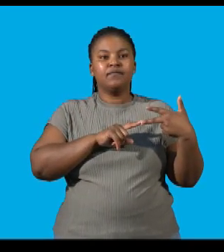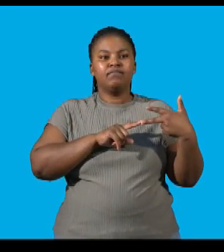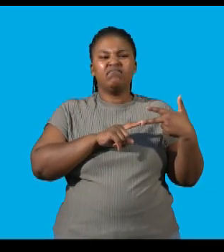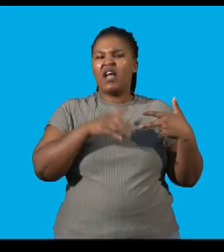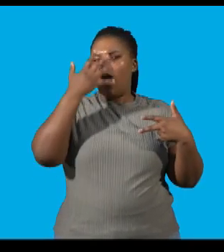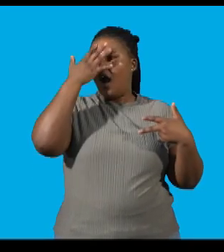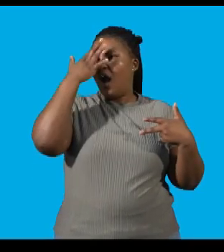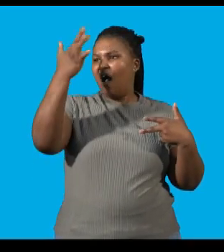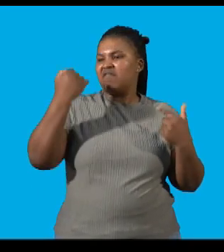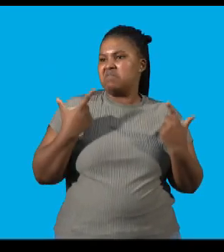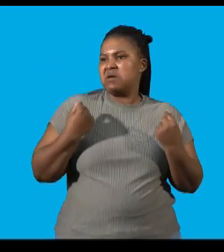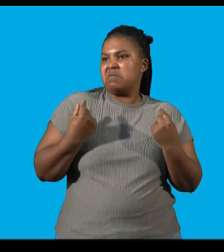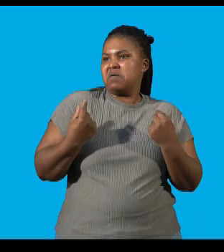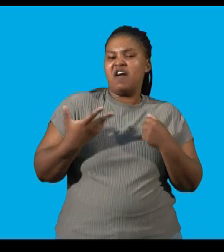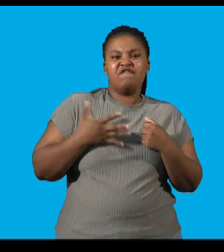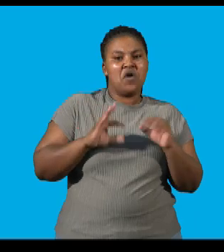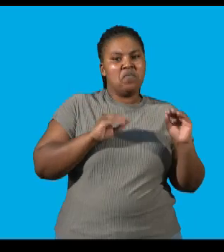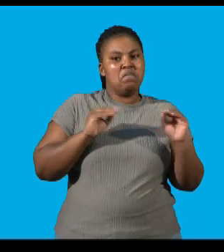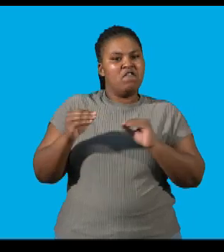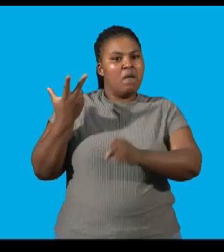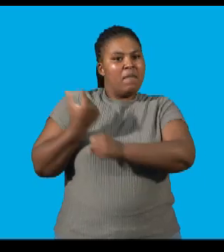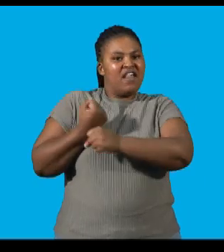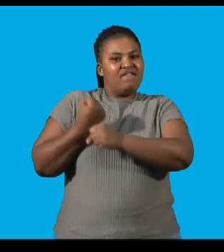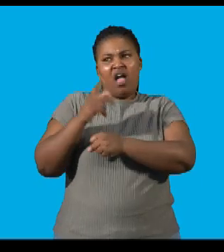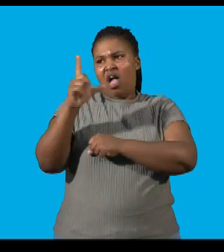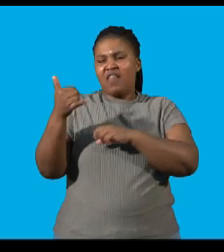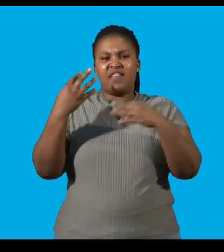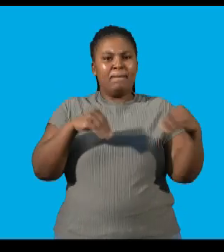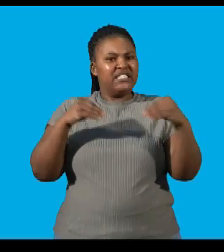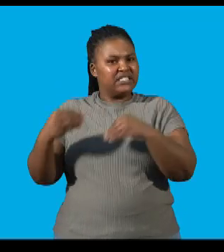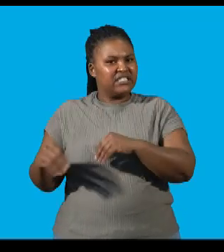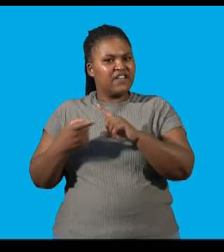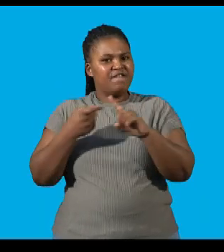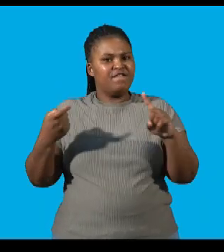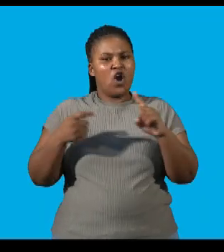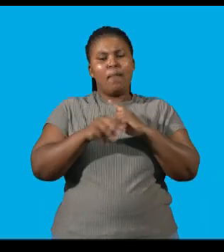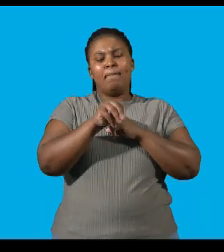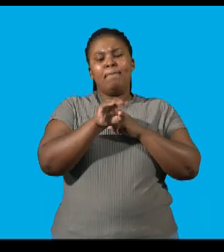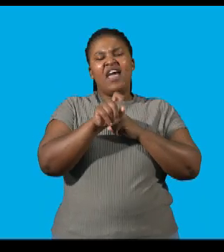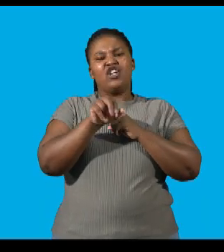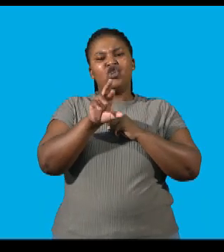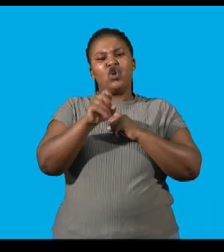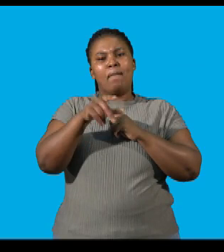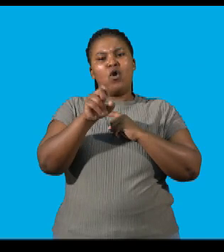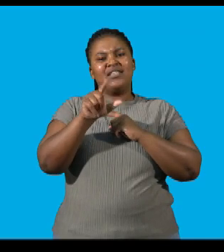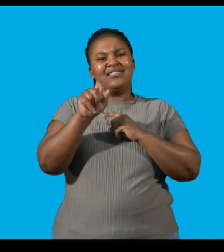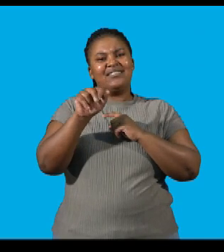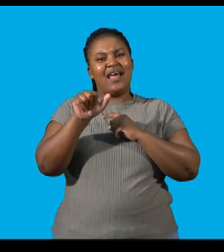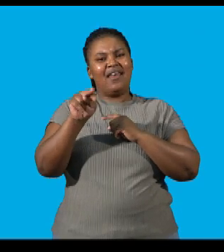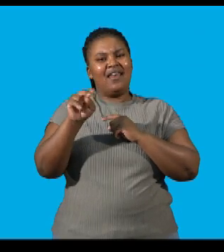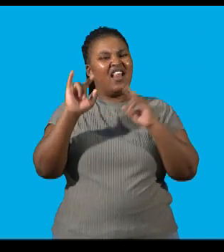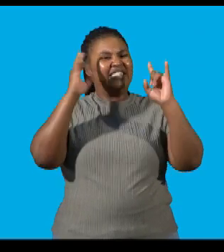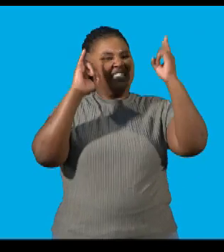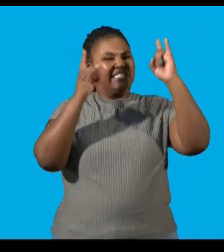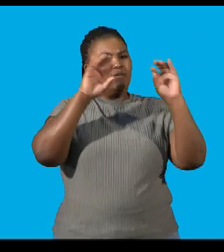1.3.3, efforts by government to move manufacturing and other businesses from metropolitan areas to